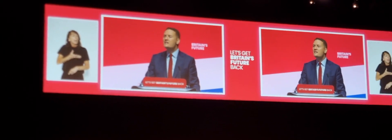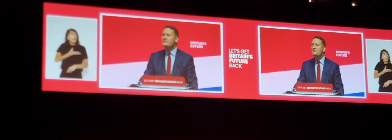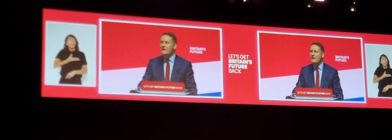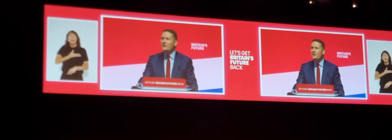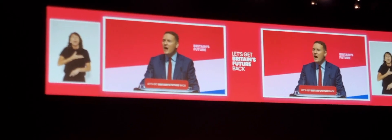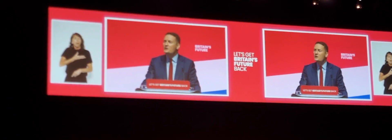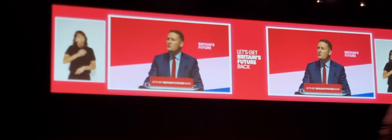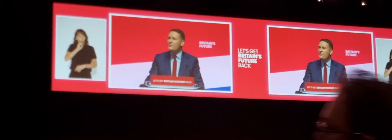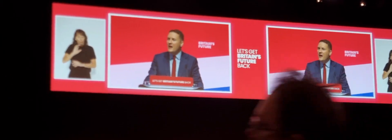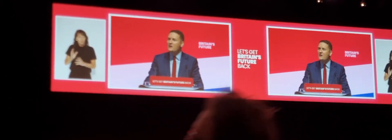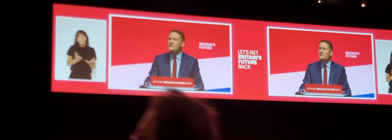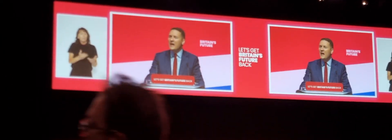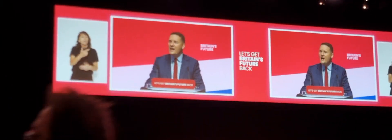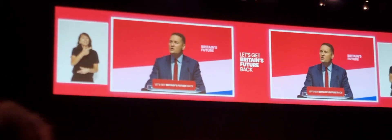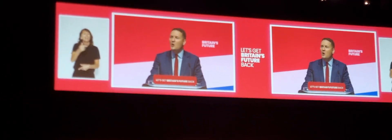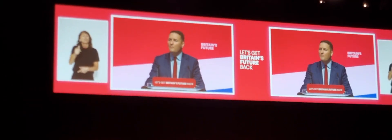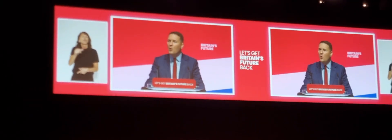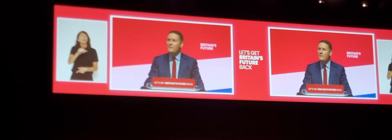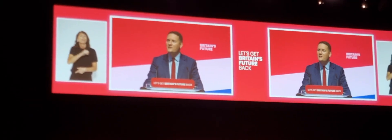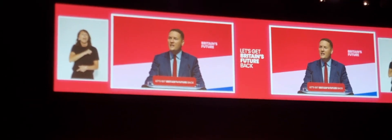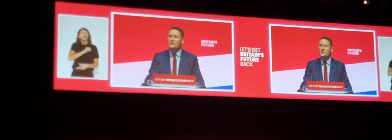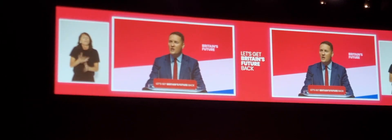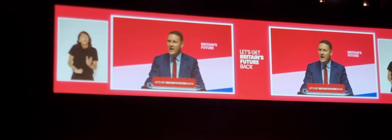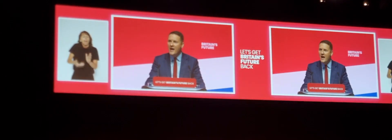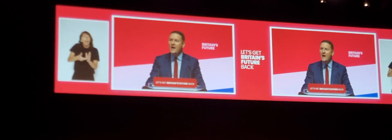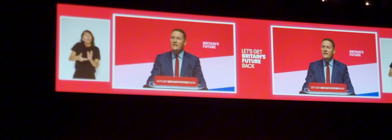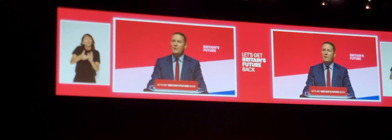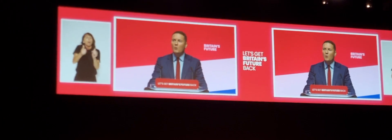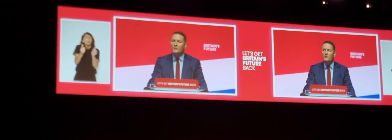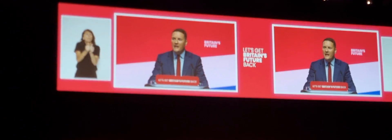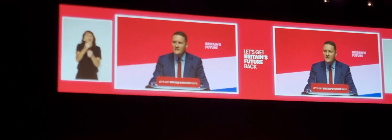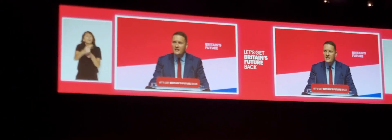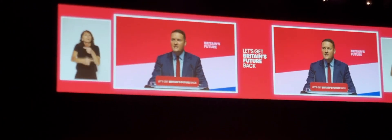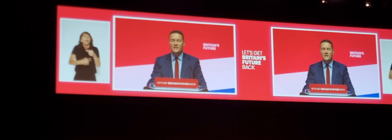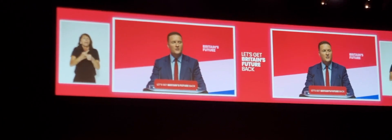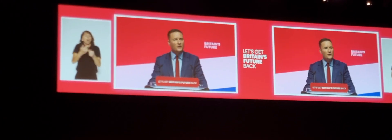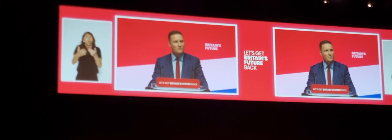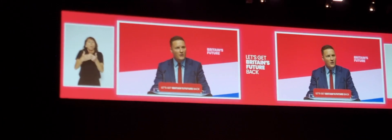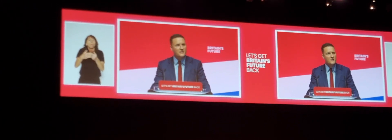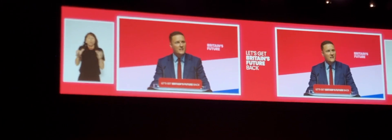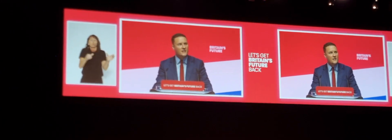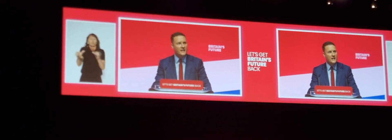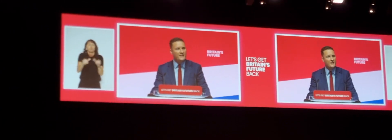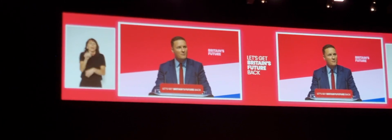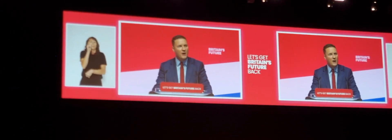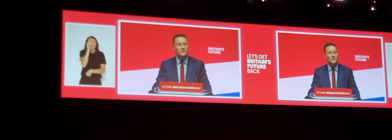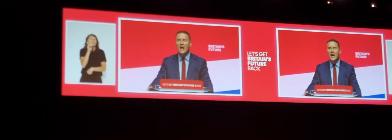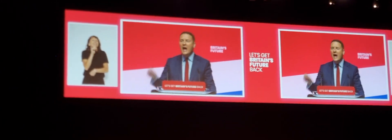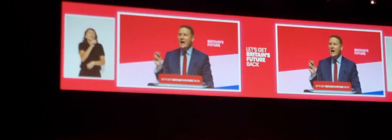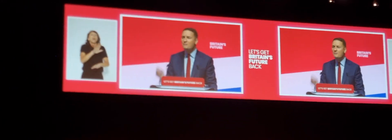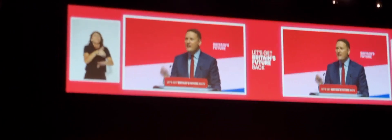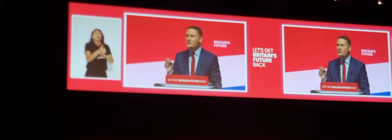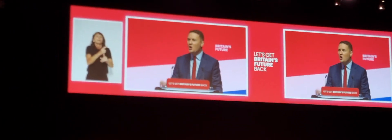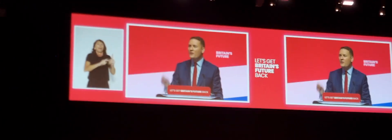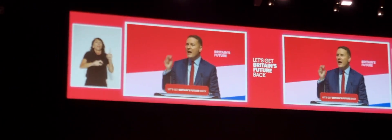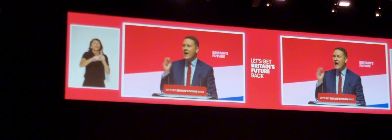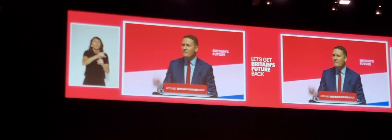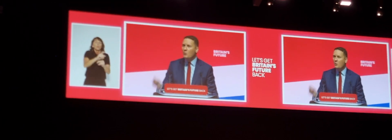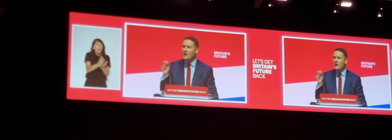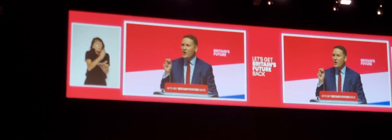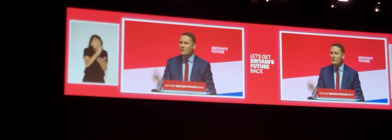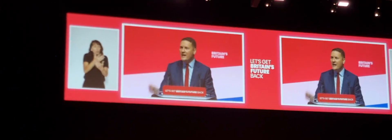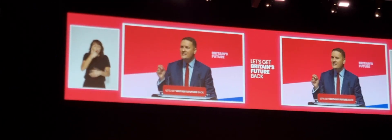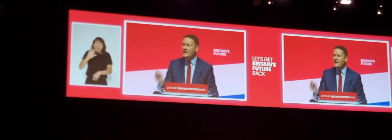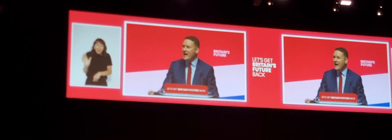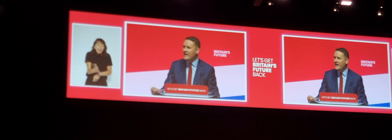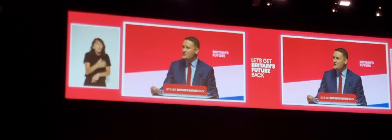deliver 700,000 extra appointments each year, get more dentists into the communities that need the most, and make sure that